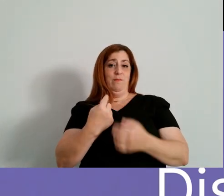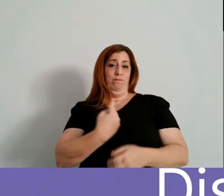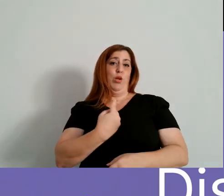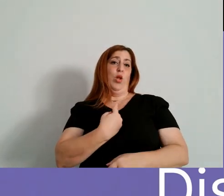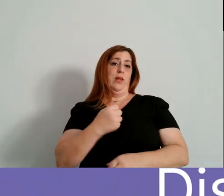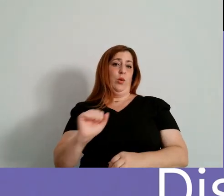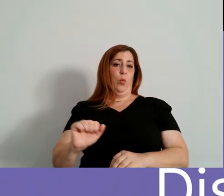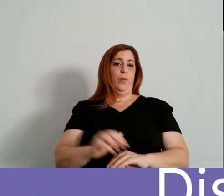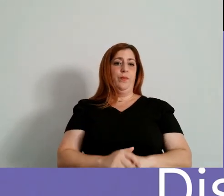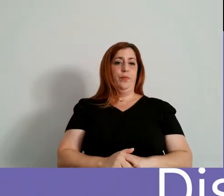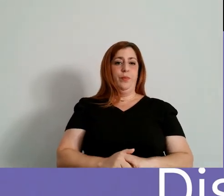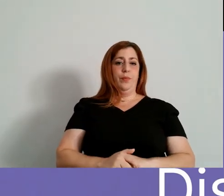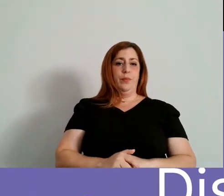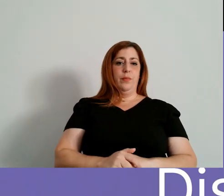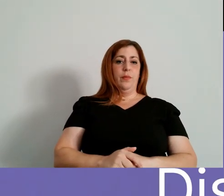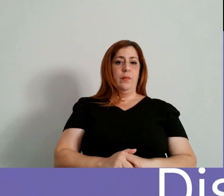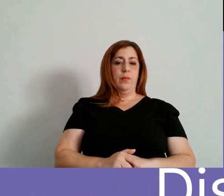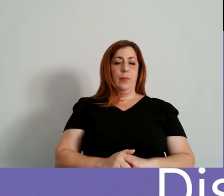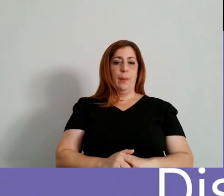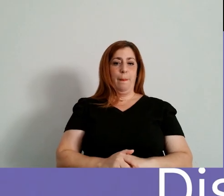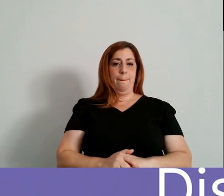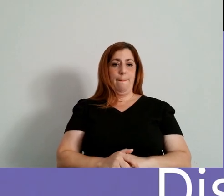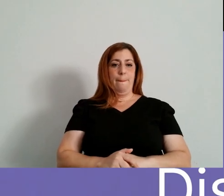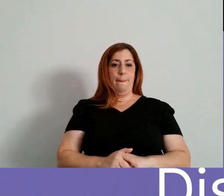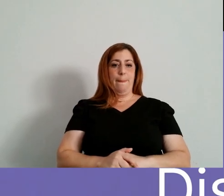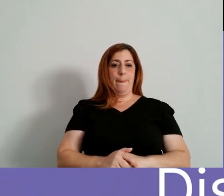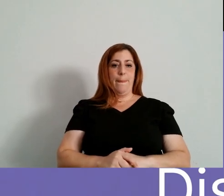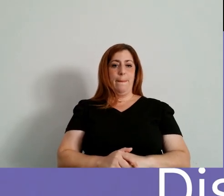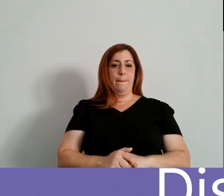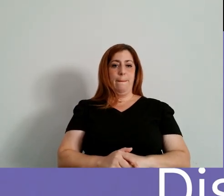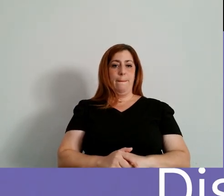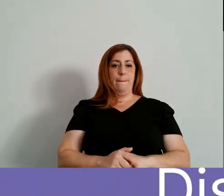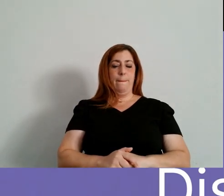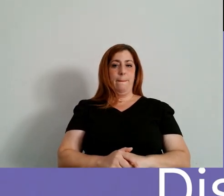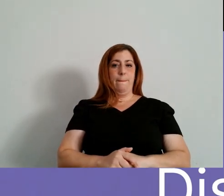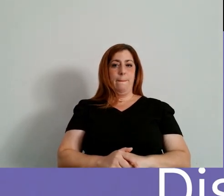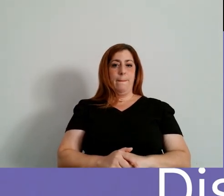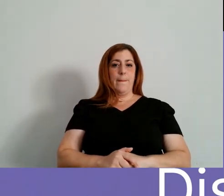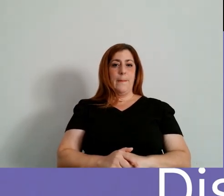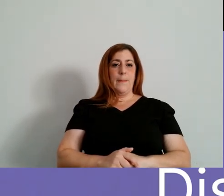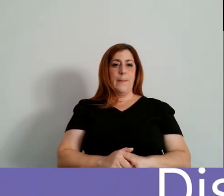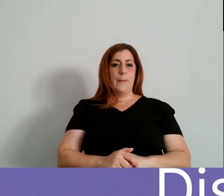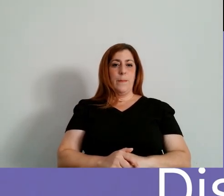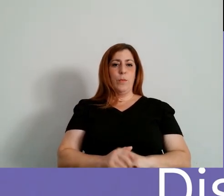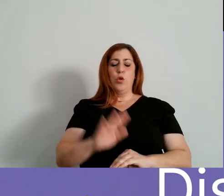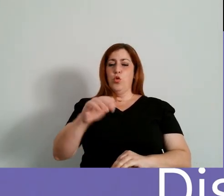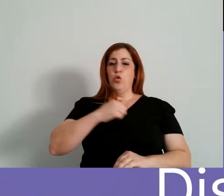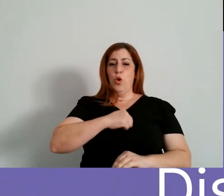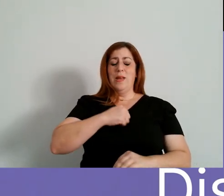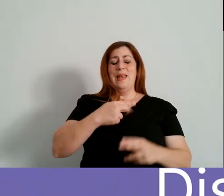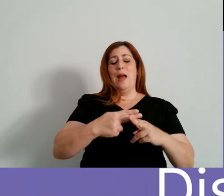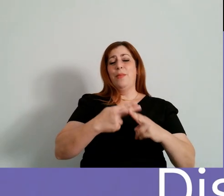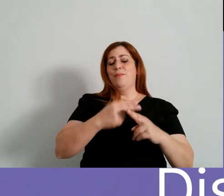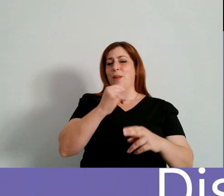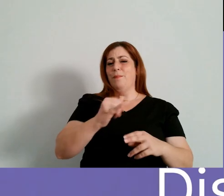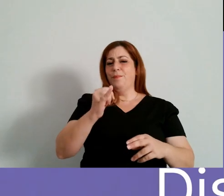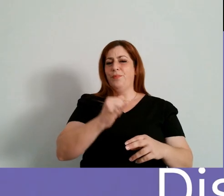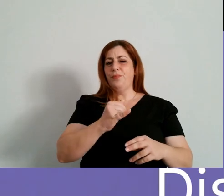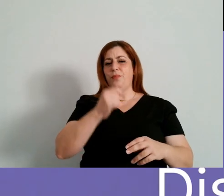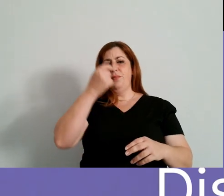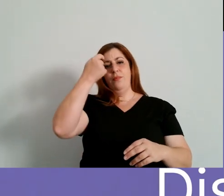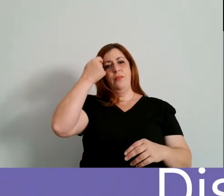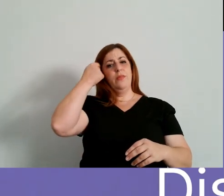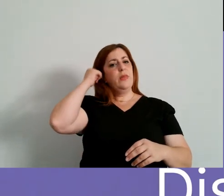But yes. Yeah, sorry, I made mistake. I mean, a responsibility, according to law. I mean,